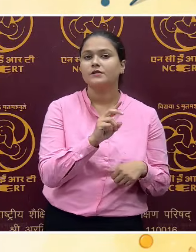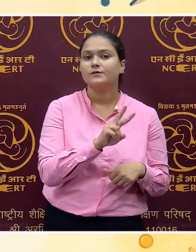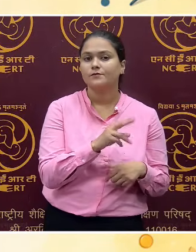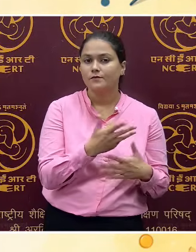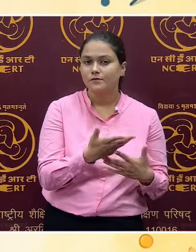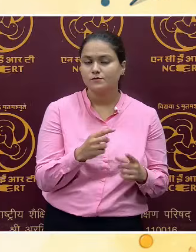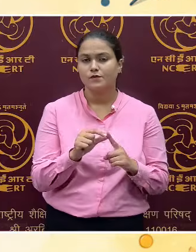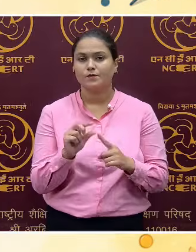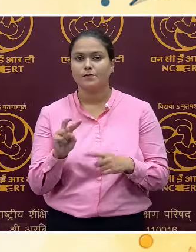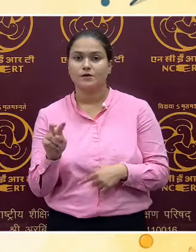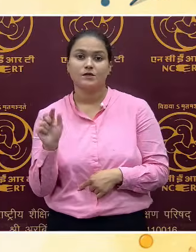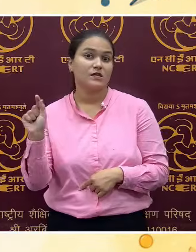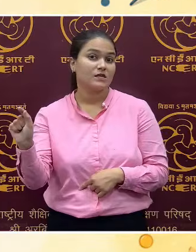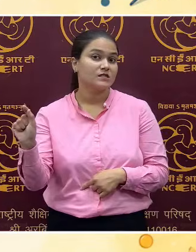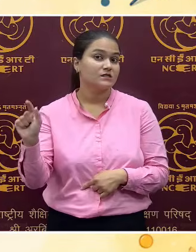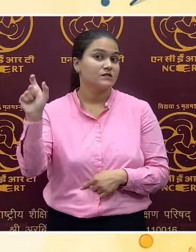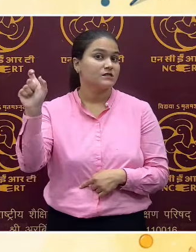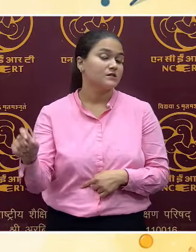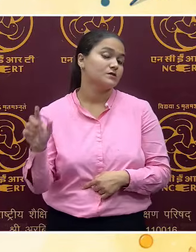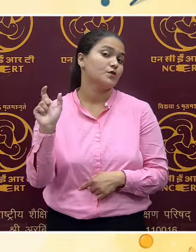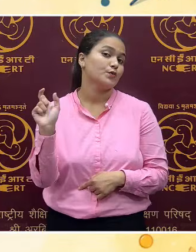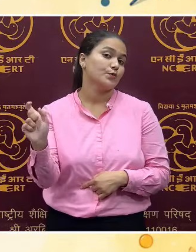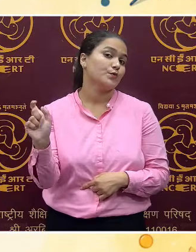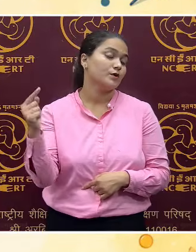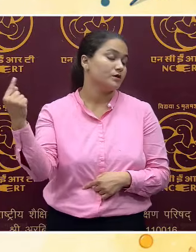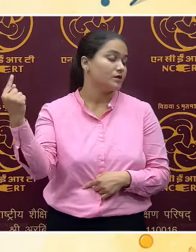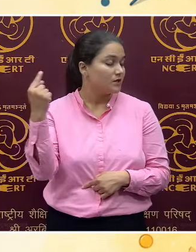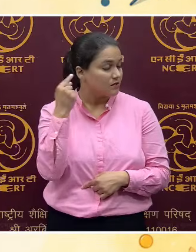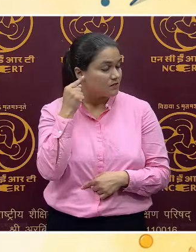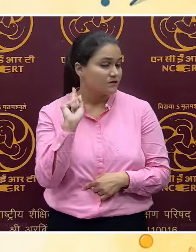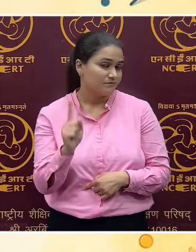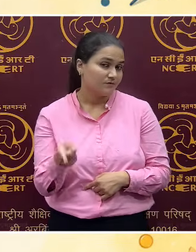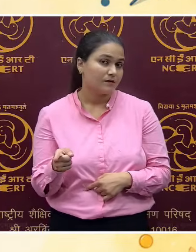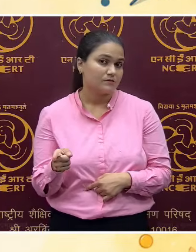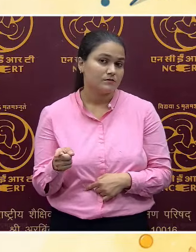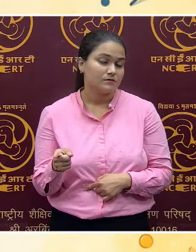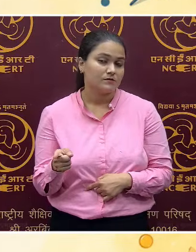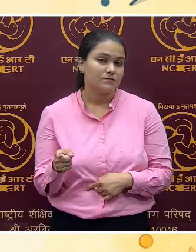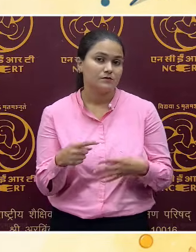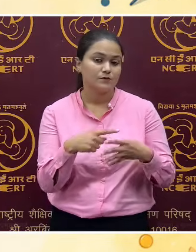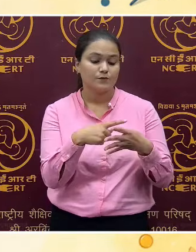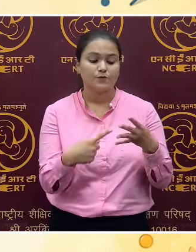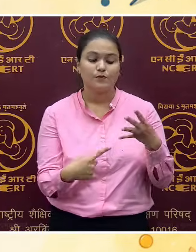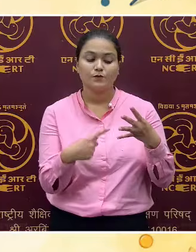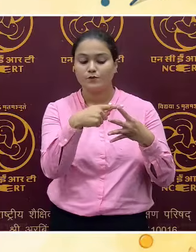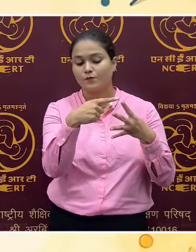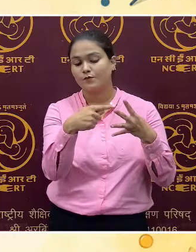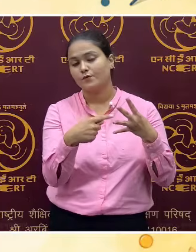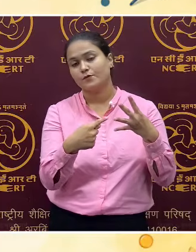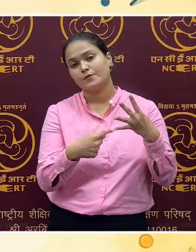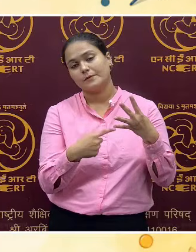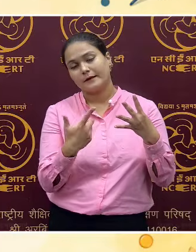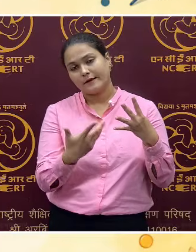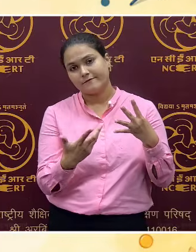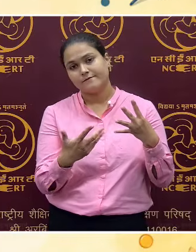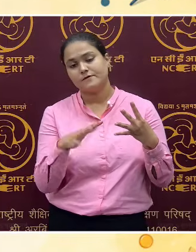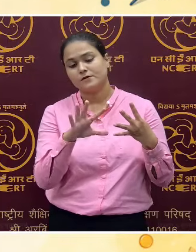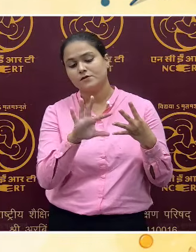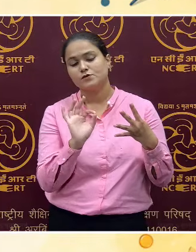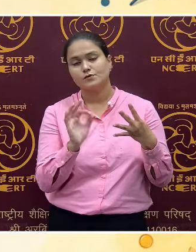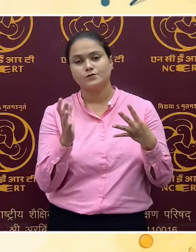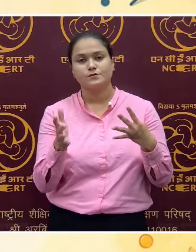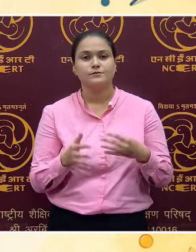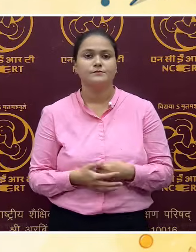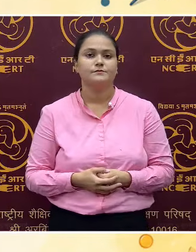words, must be listened to. So, there are options also of must be